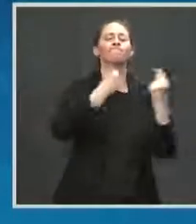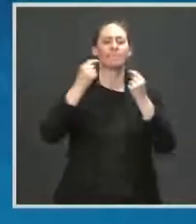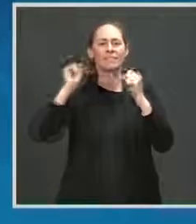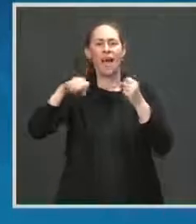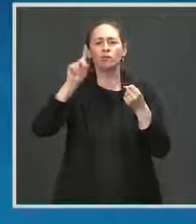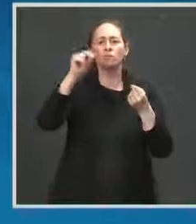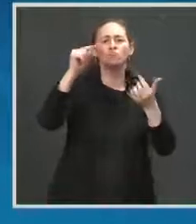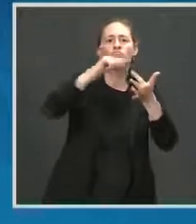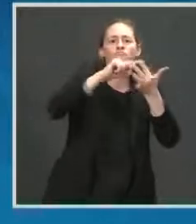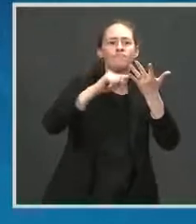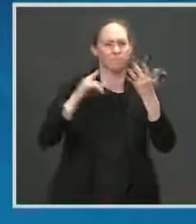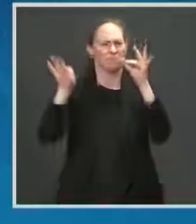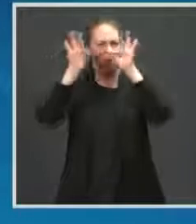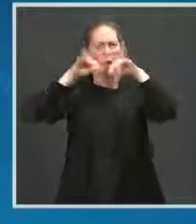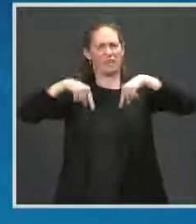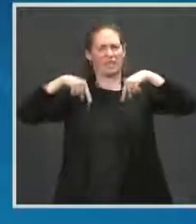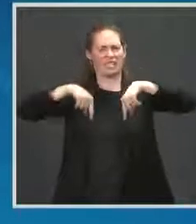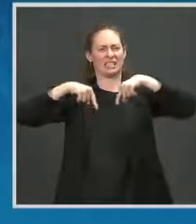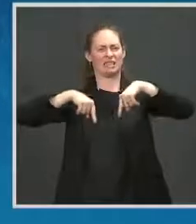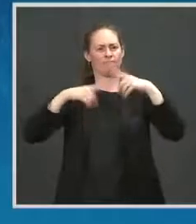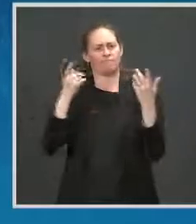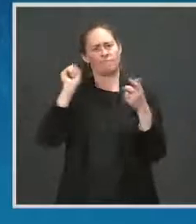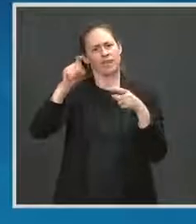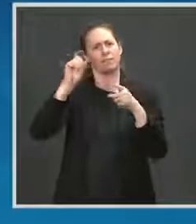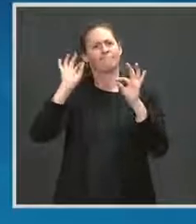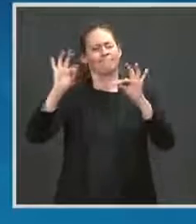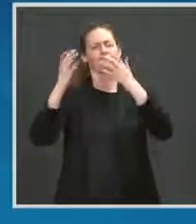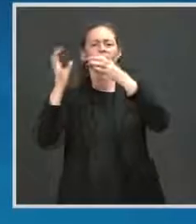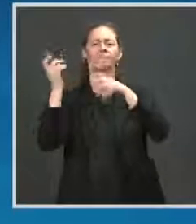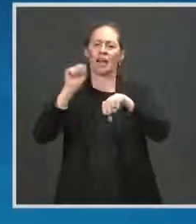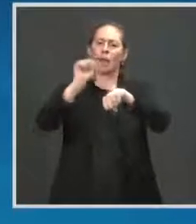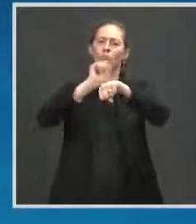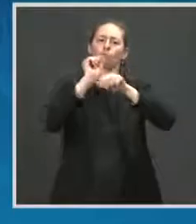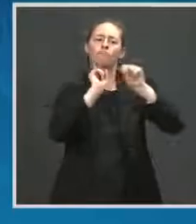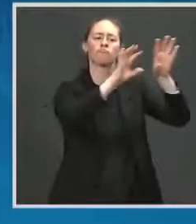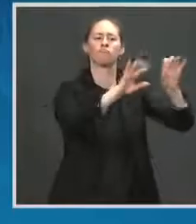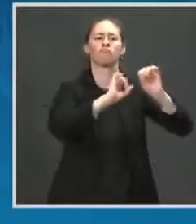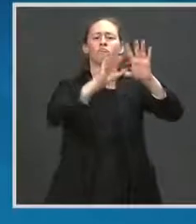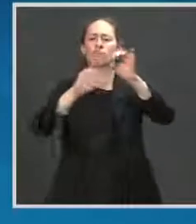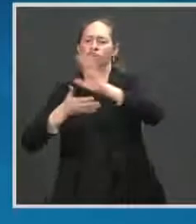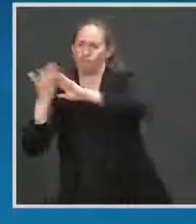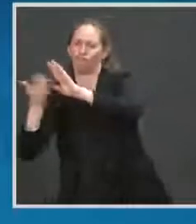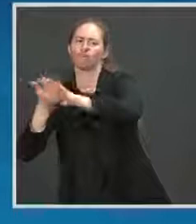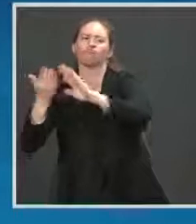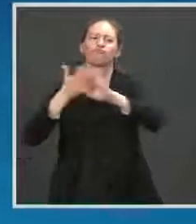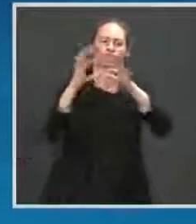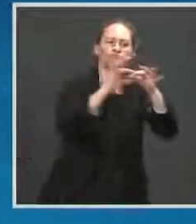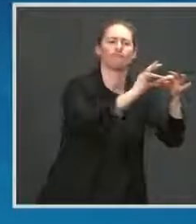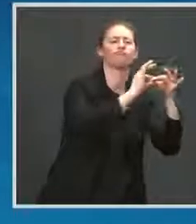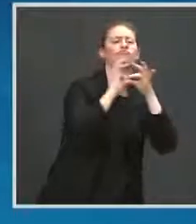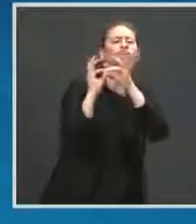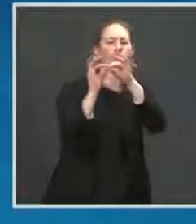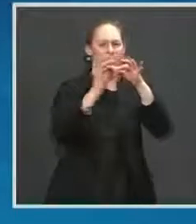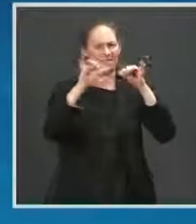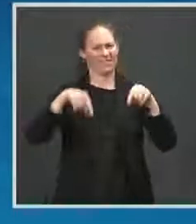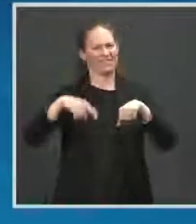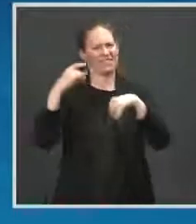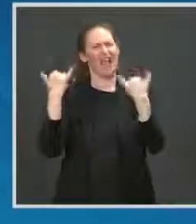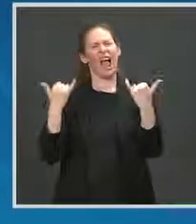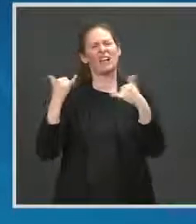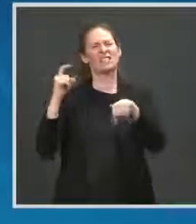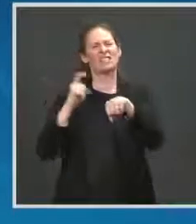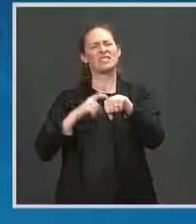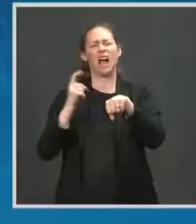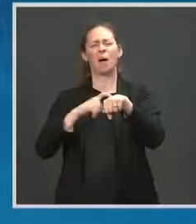be functional as a society. And I believe it is past time we invest in it. And here